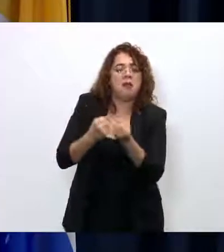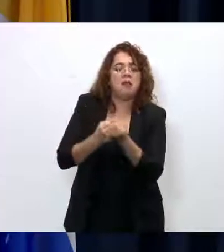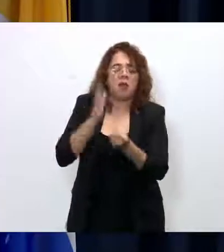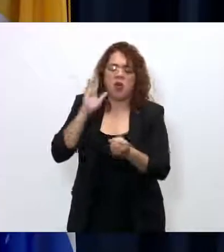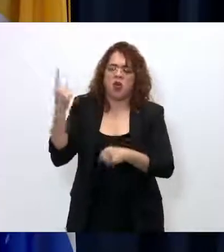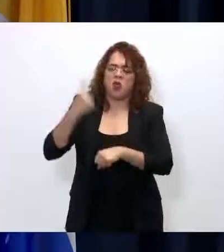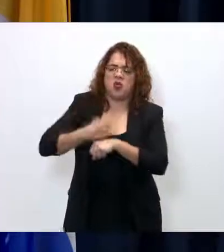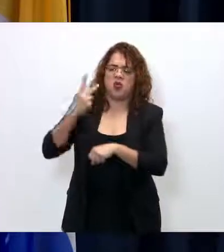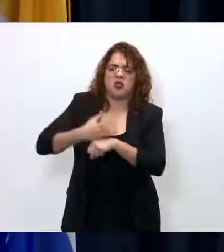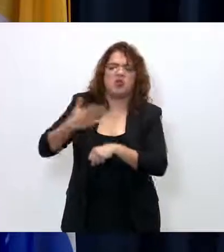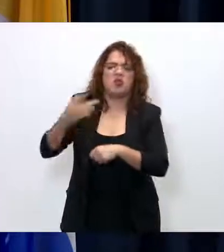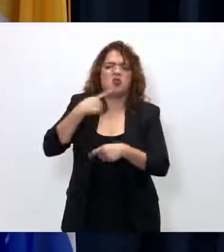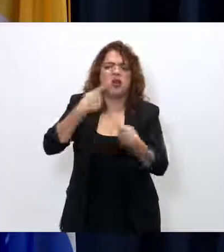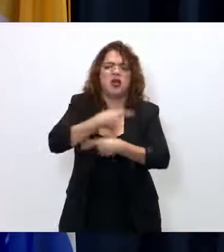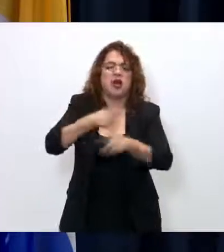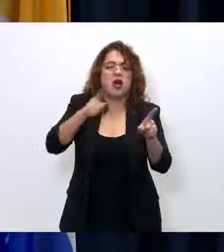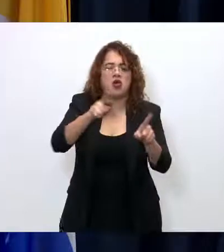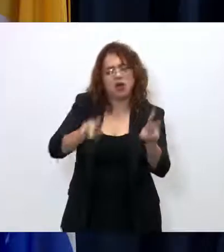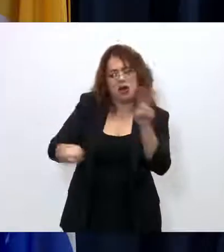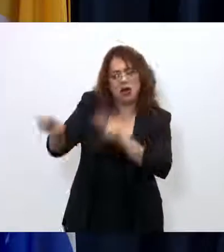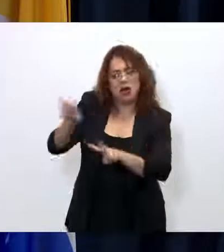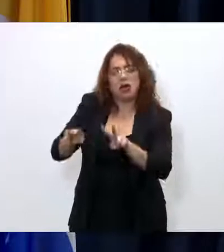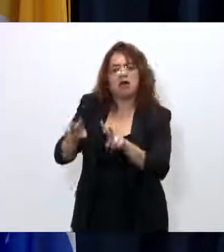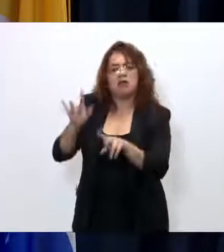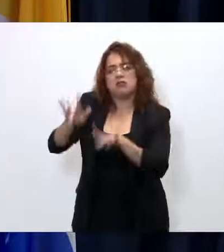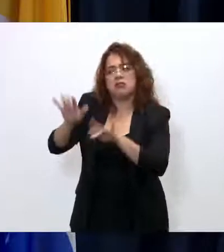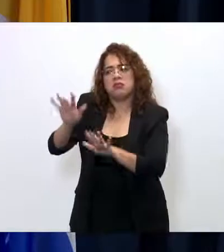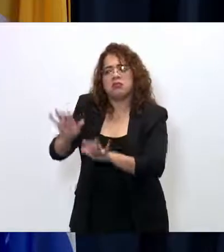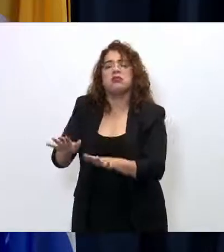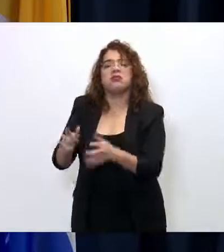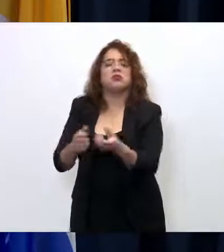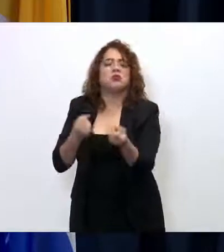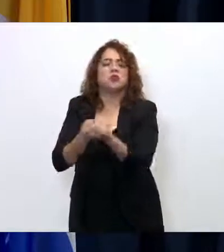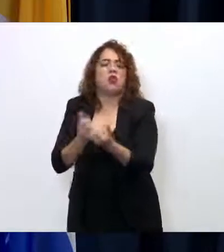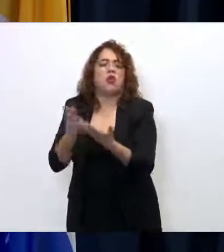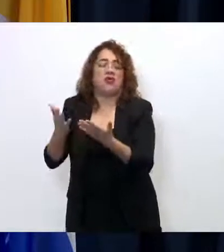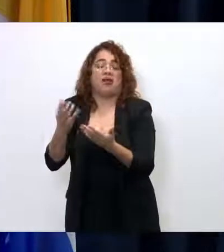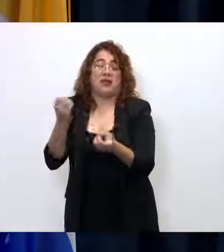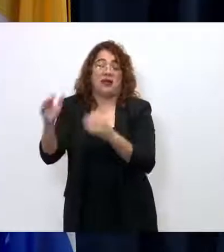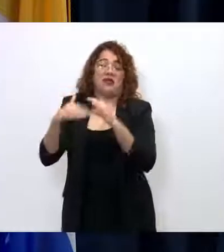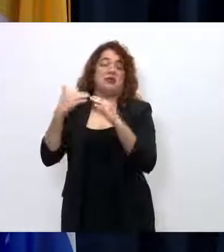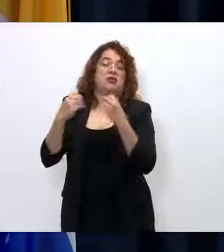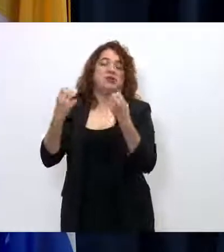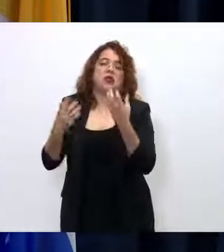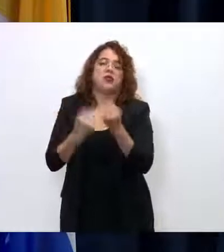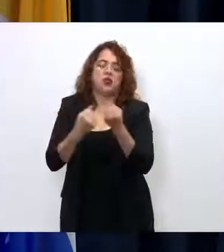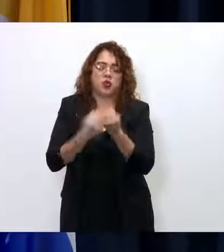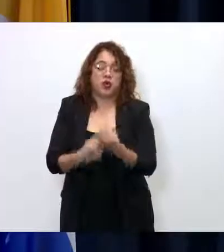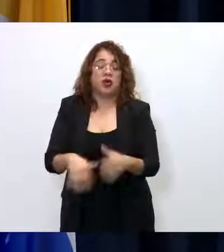from the beginning with the Director of Health and Human Services, Kelly Colopy,